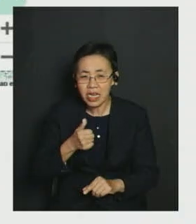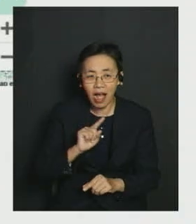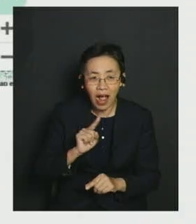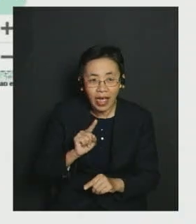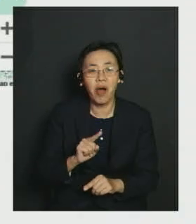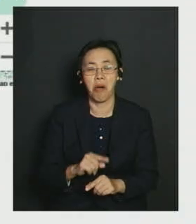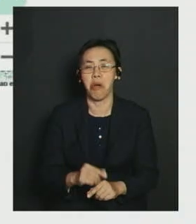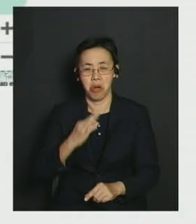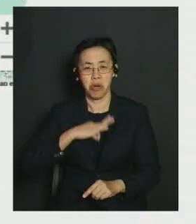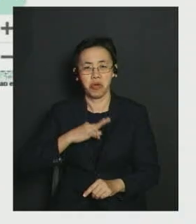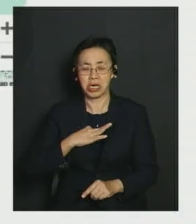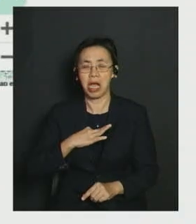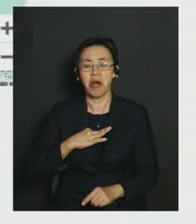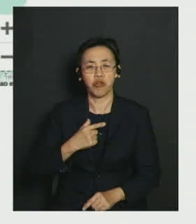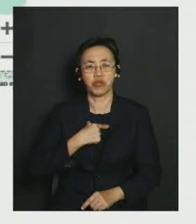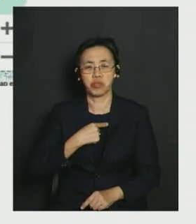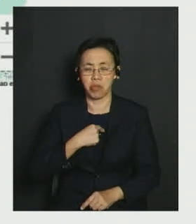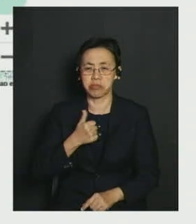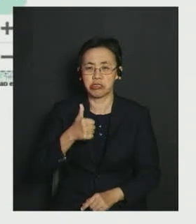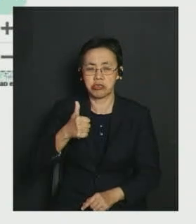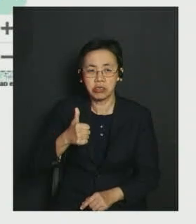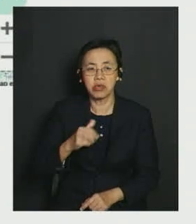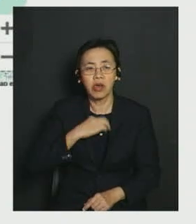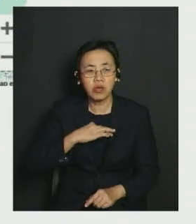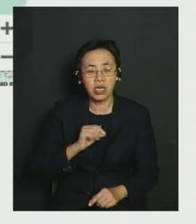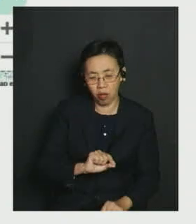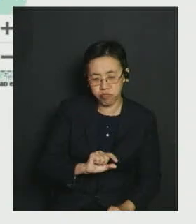until today, it will be around